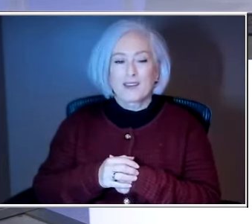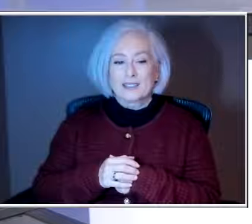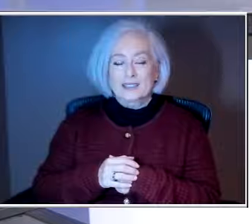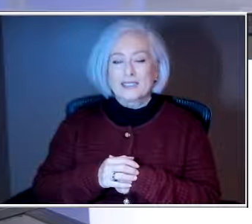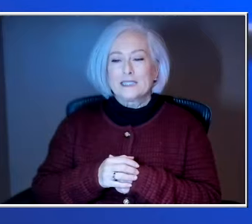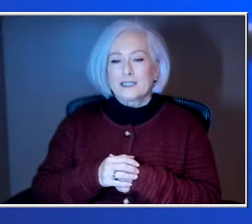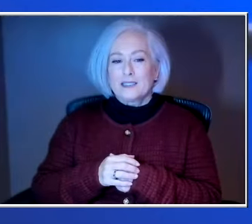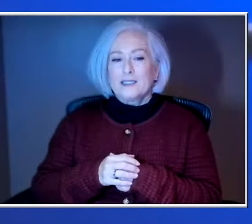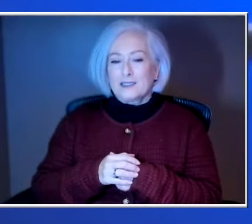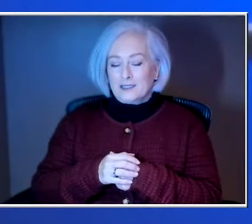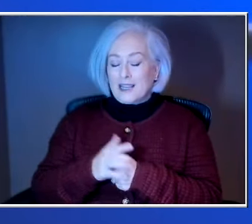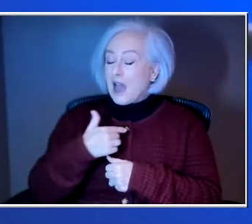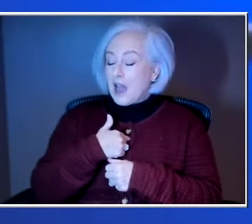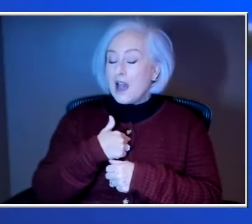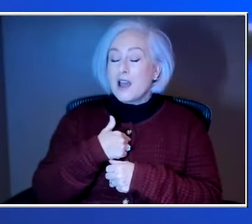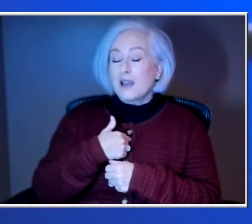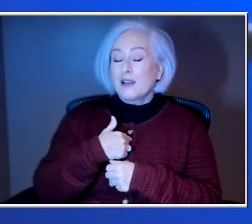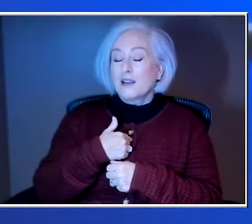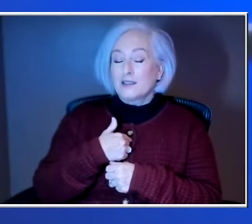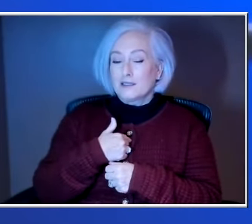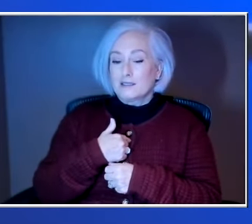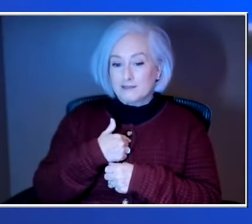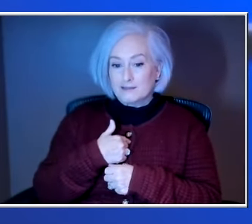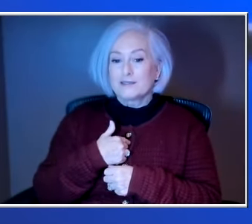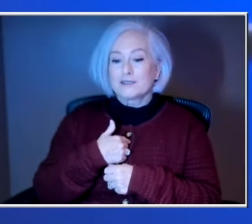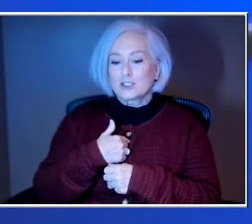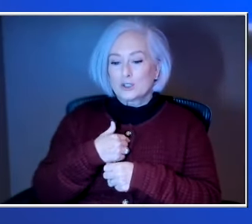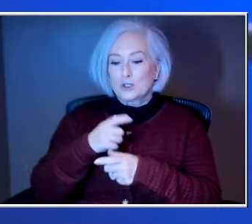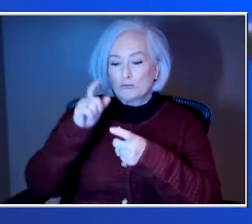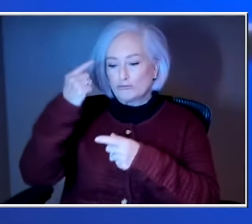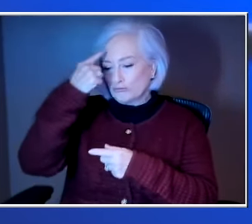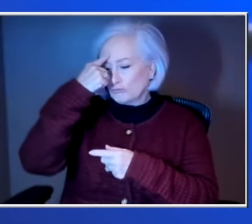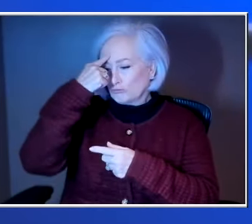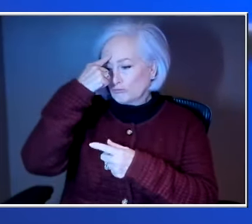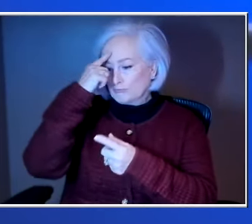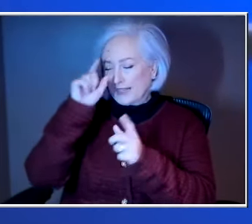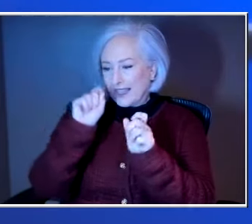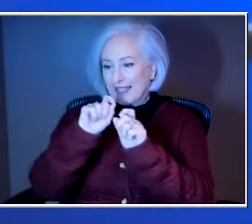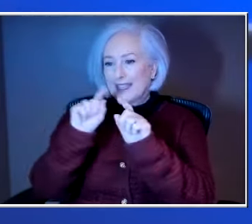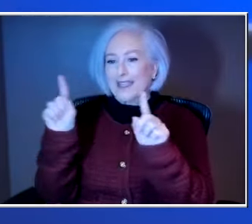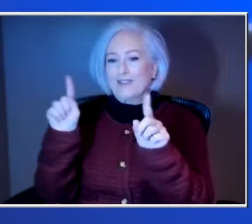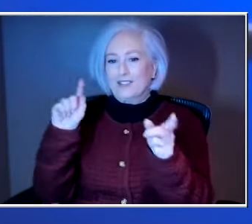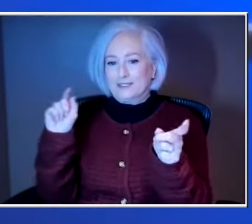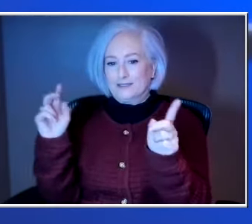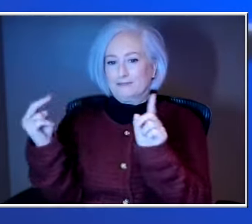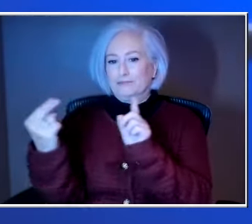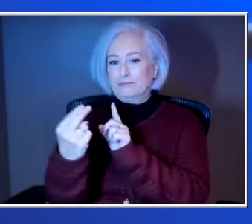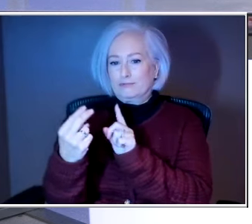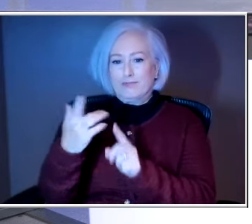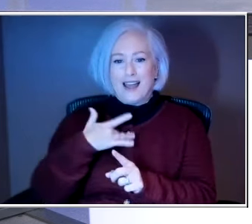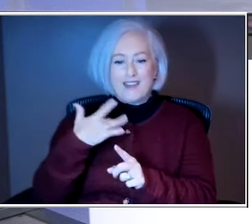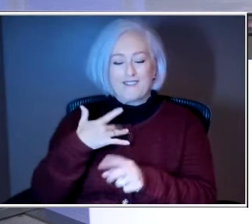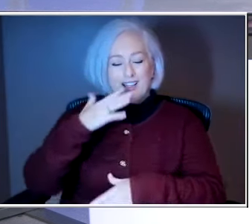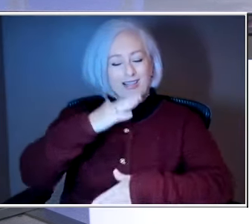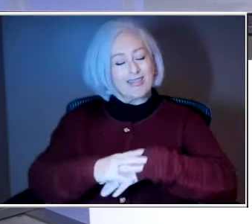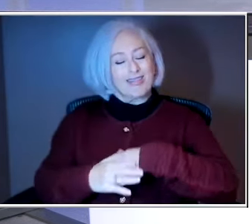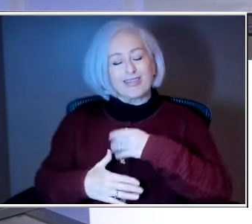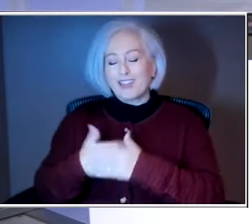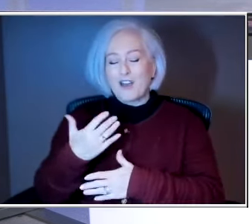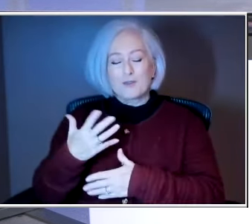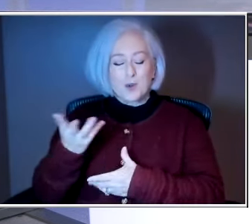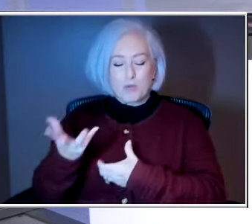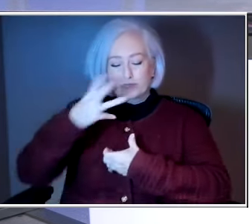But I've been able to adjust my thinking to the point that I'm feeling comfortable in my skin now. Well, let's turn to Dr. Rhodes. Anyone